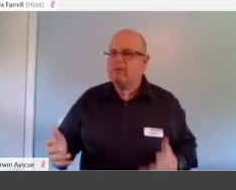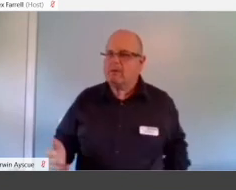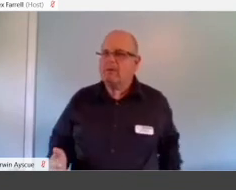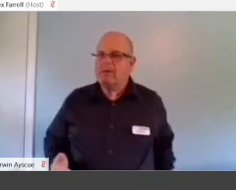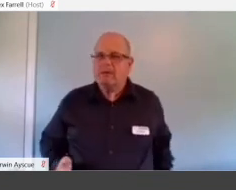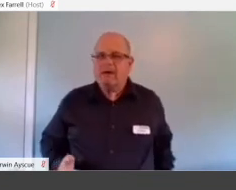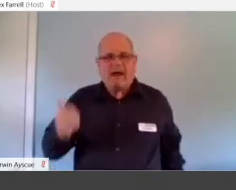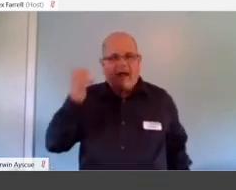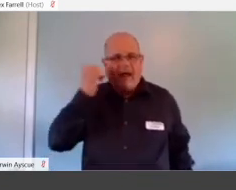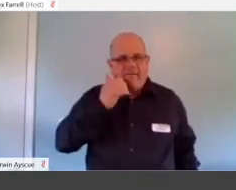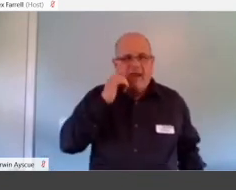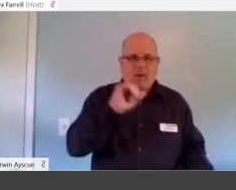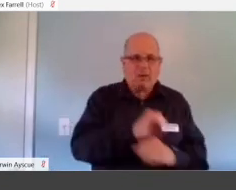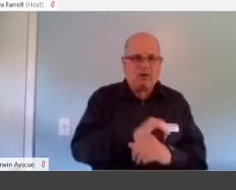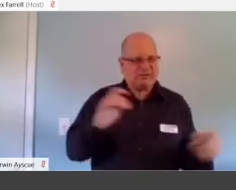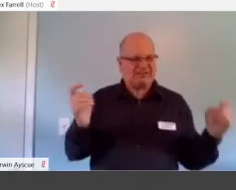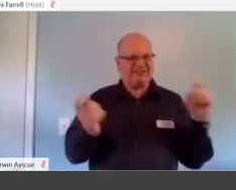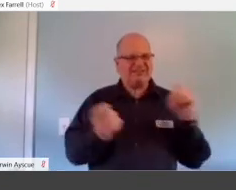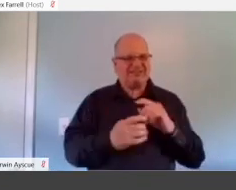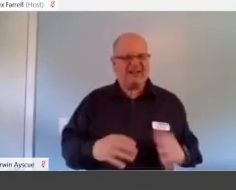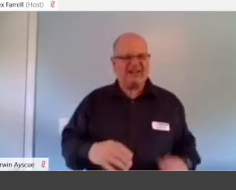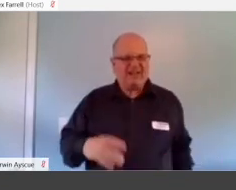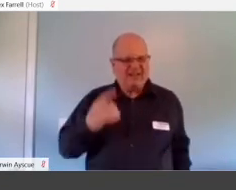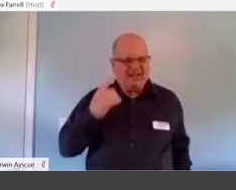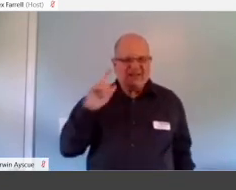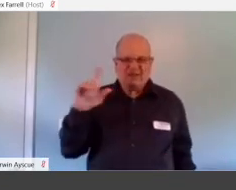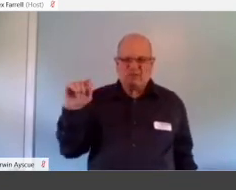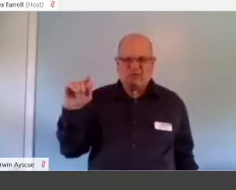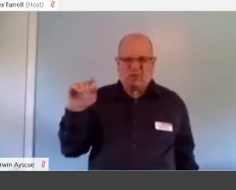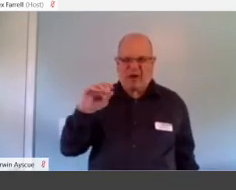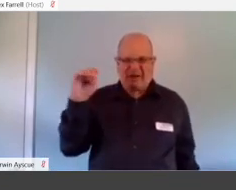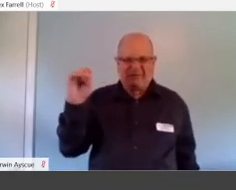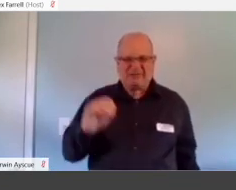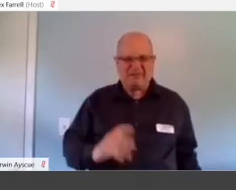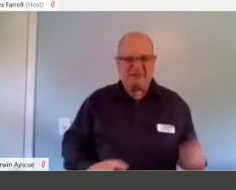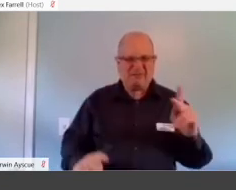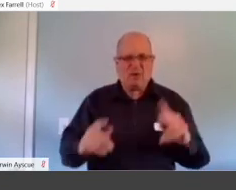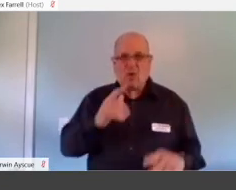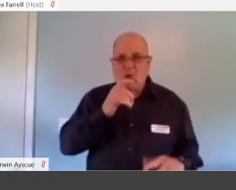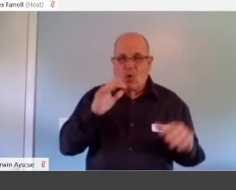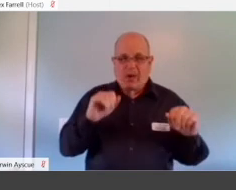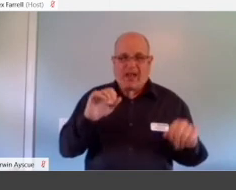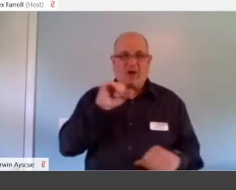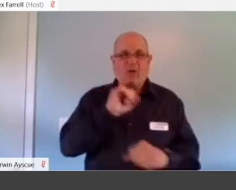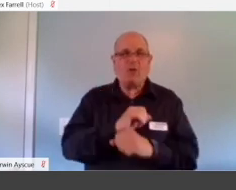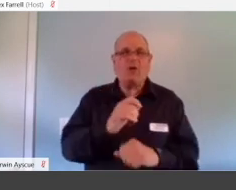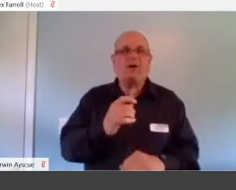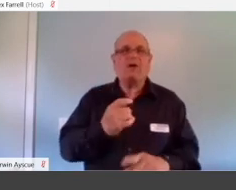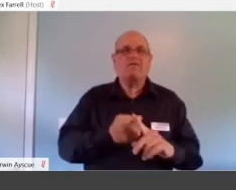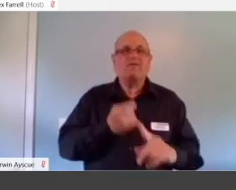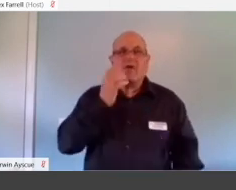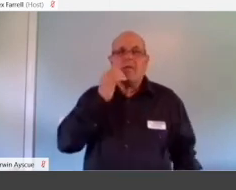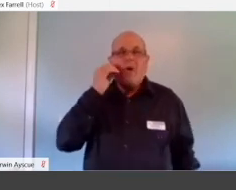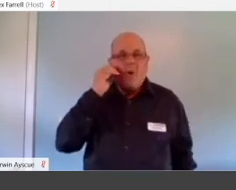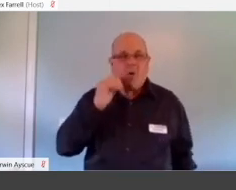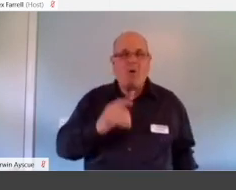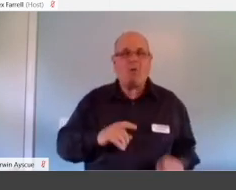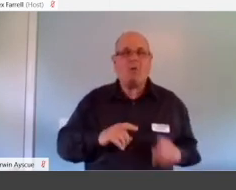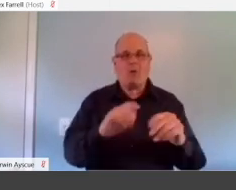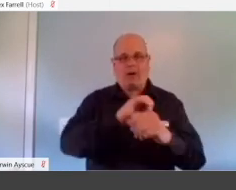Even day-to-day work, if you're one of the, I think it's 20-something% of folks who were able to work from home during the pandemic, what did that look like?